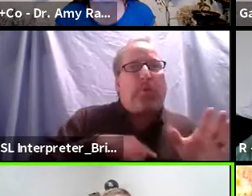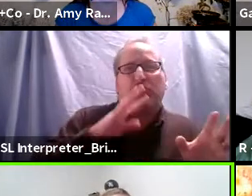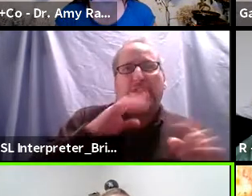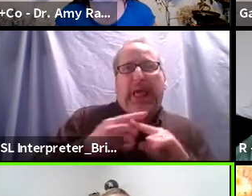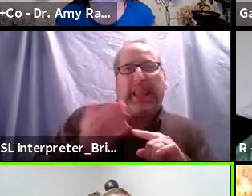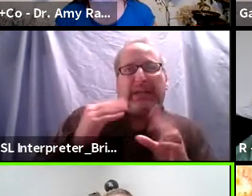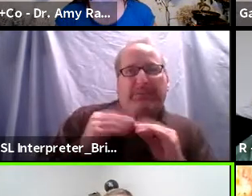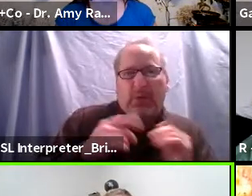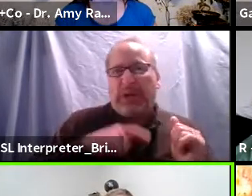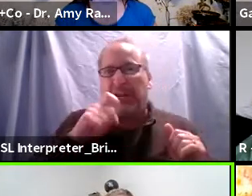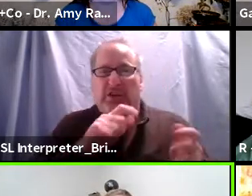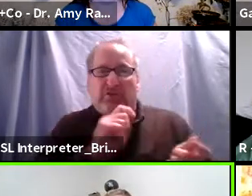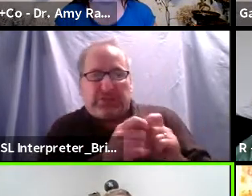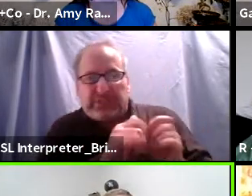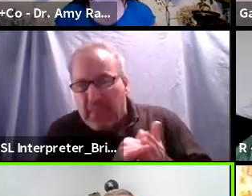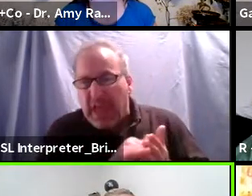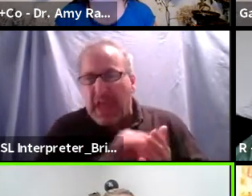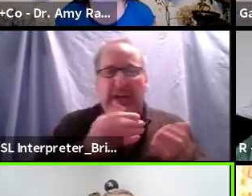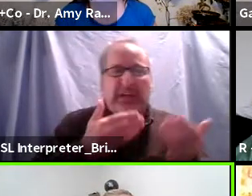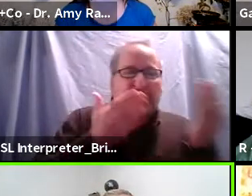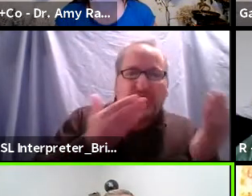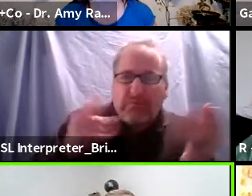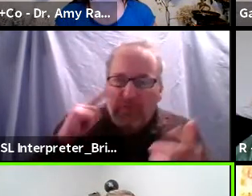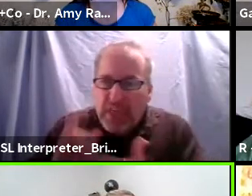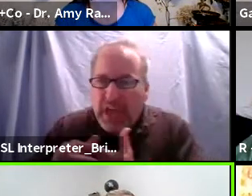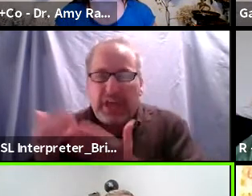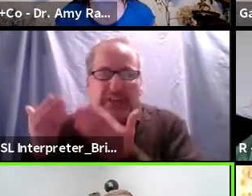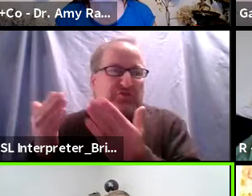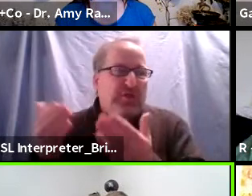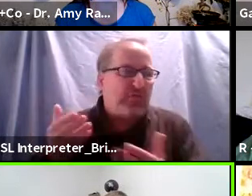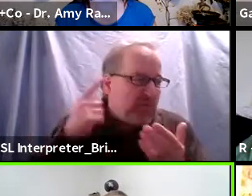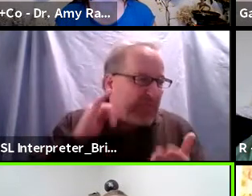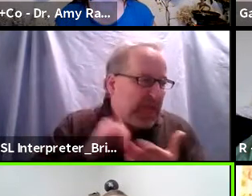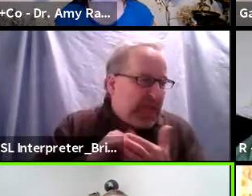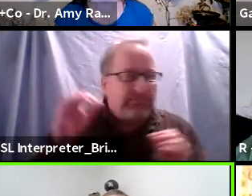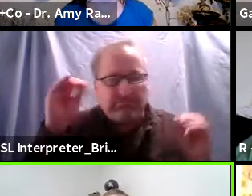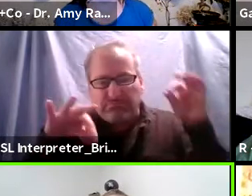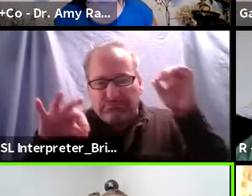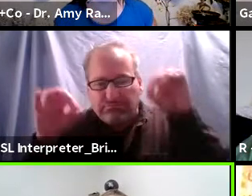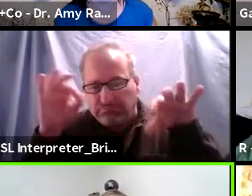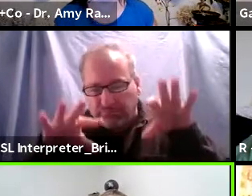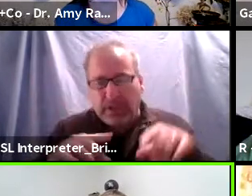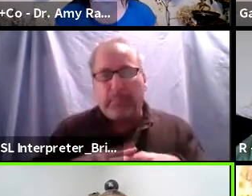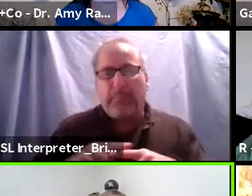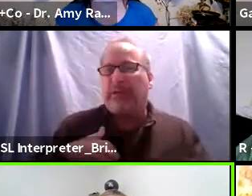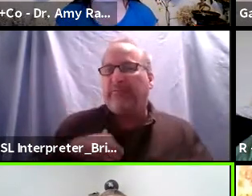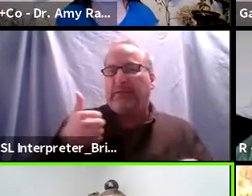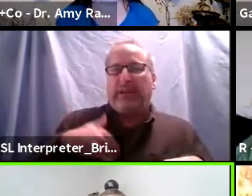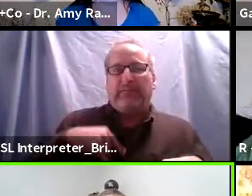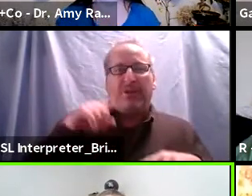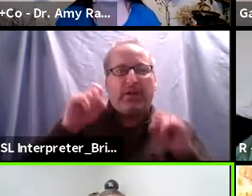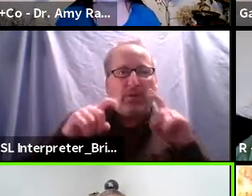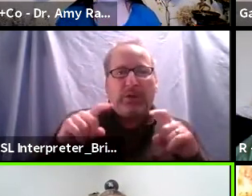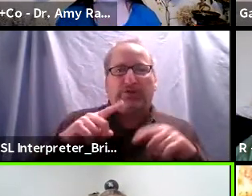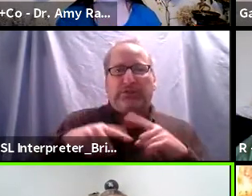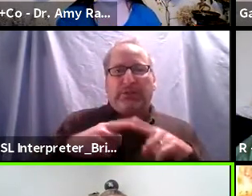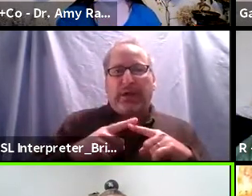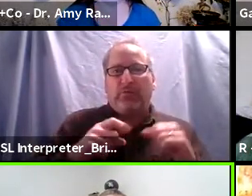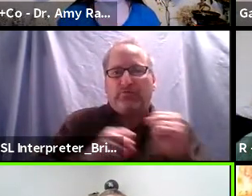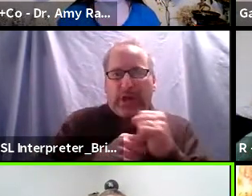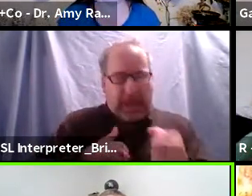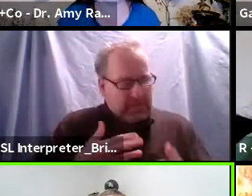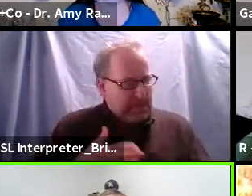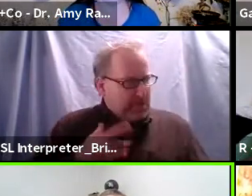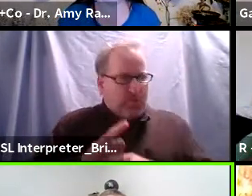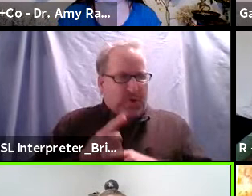the changes we made. We outlined it and showed folks. But if there aren't questions or answers to structure, I'm actually happy right